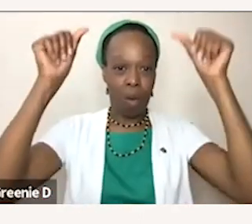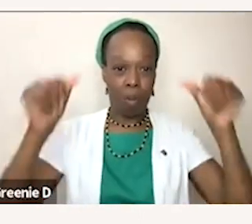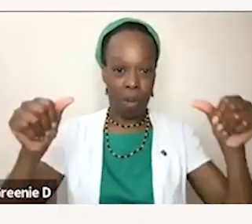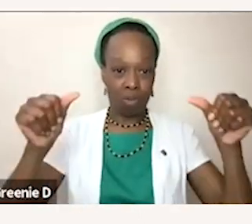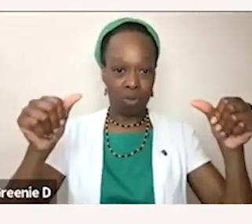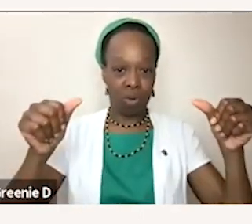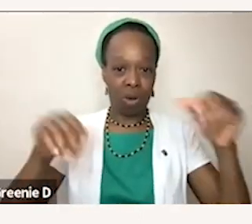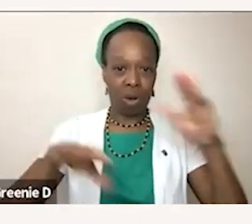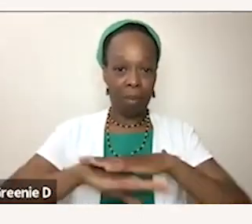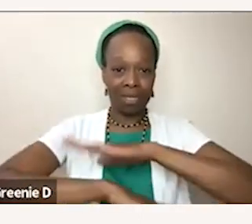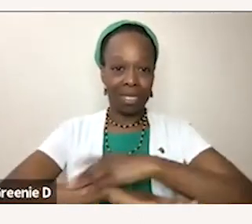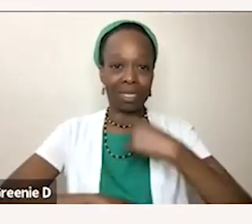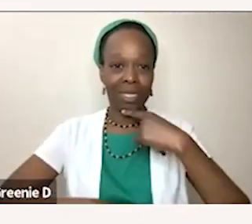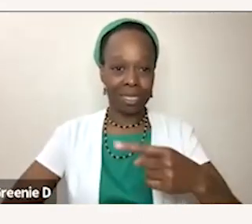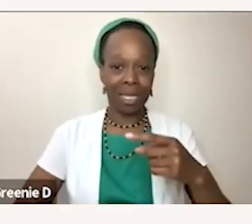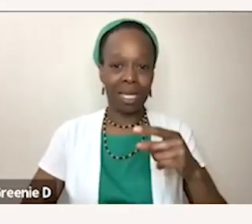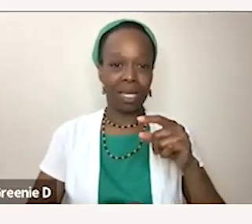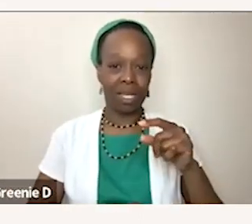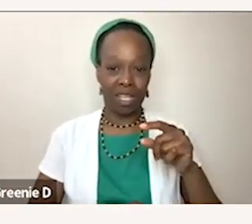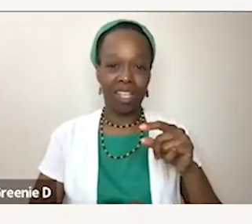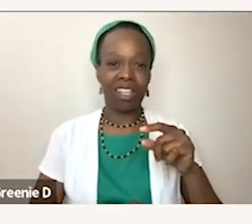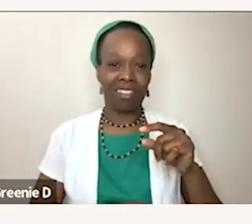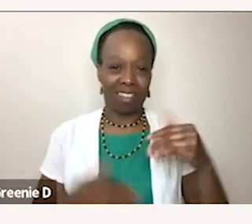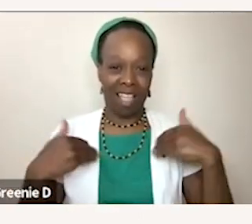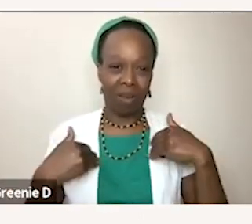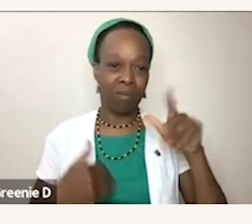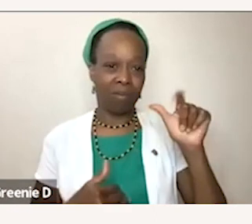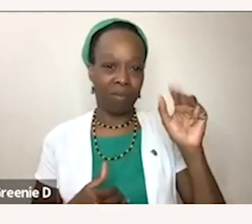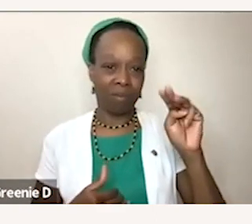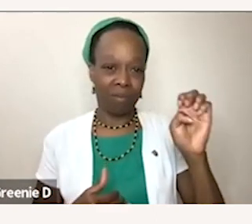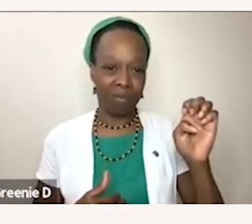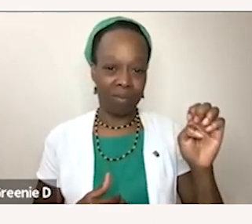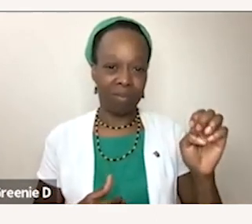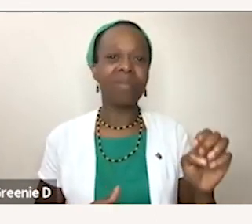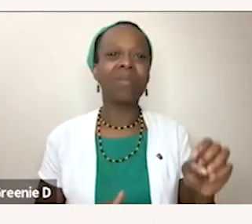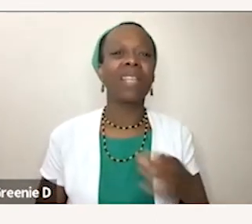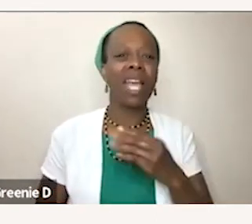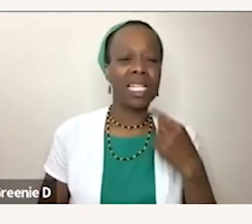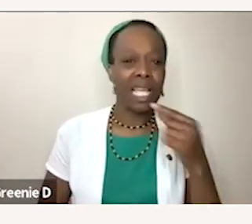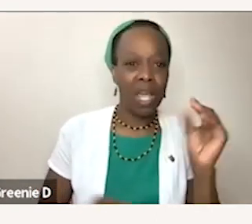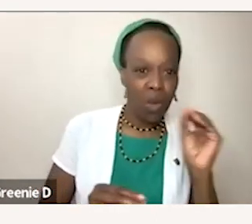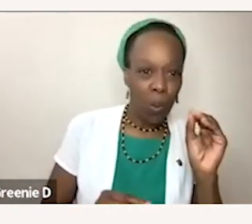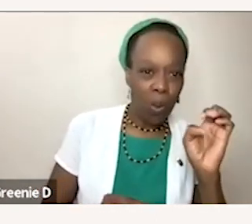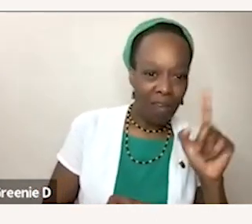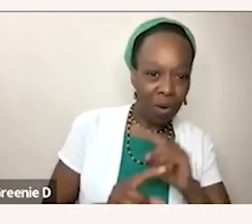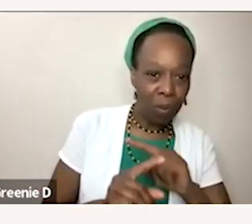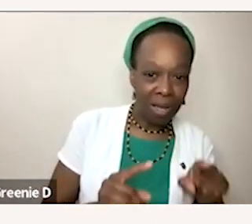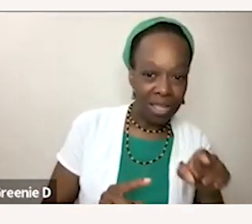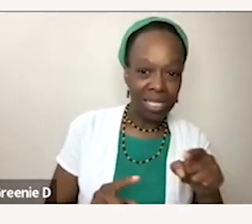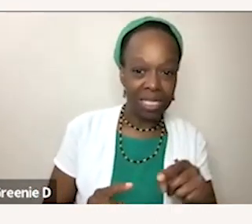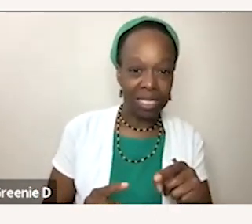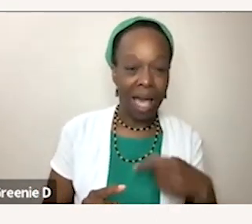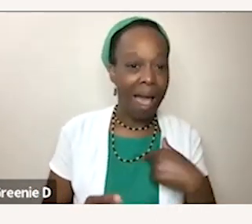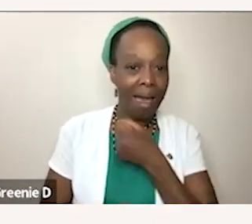desk that said unicorns are lame, and in small print below said no one ever. And it's a sign that I